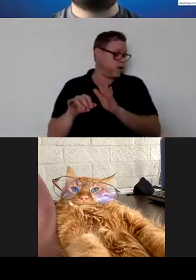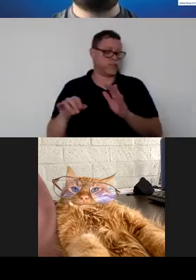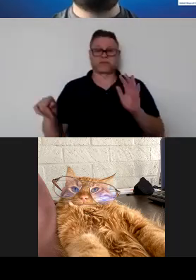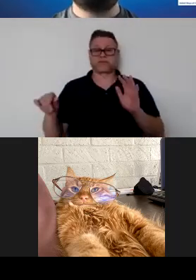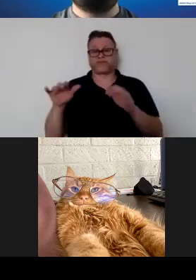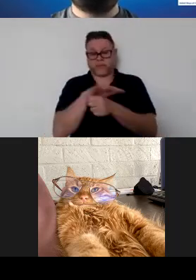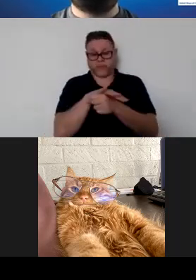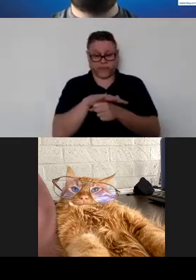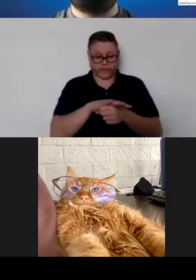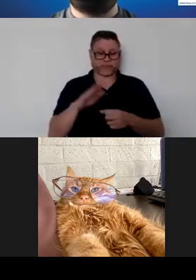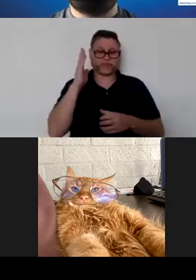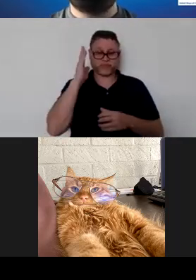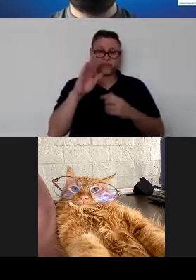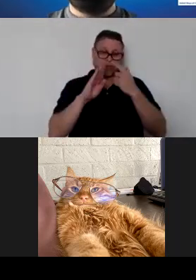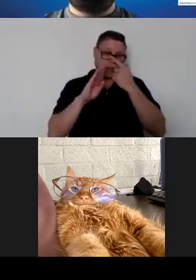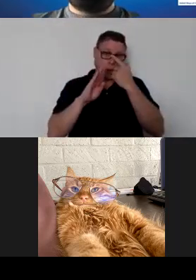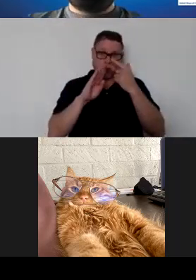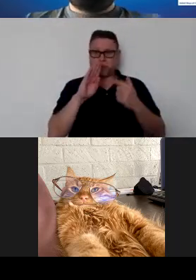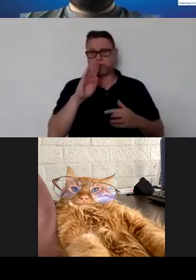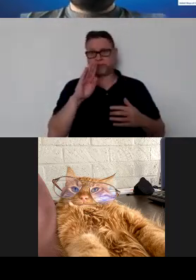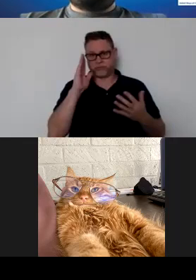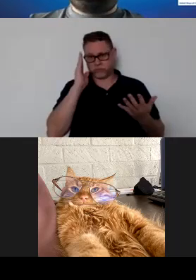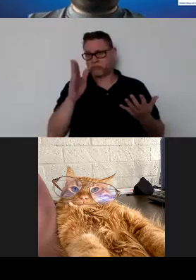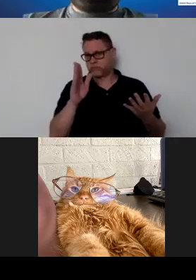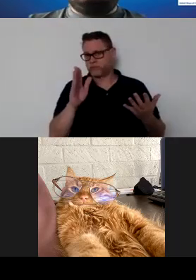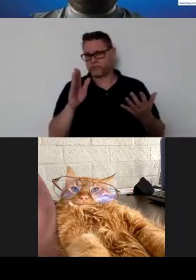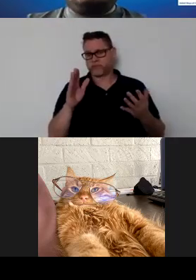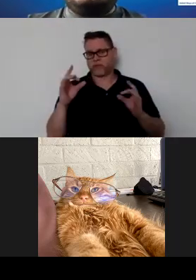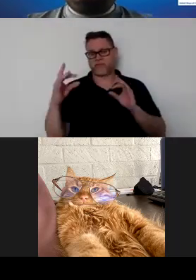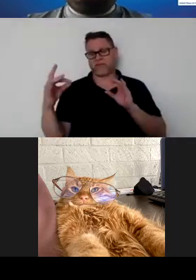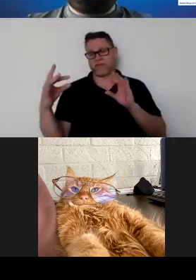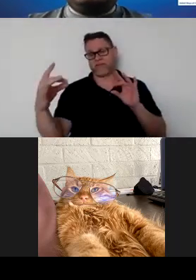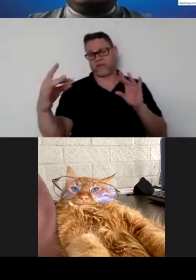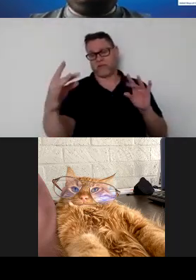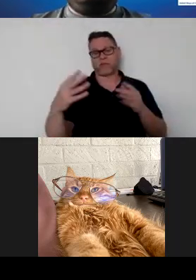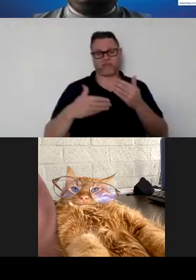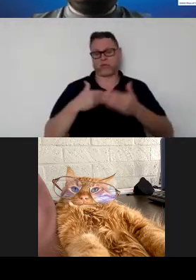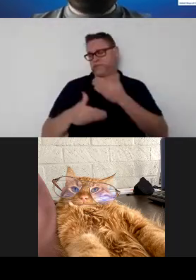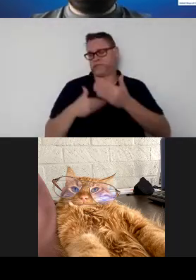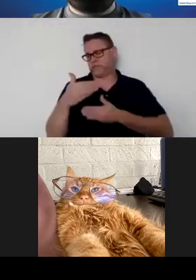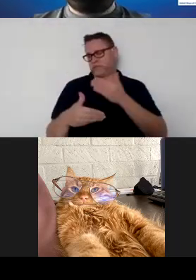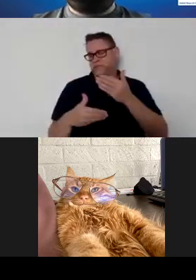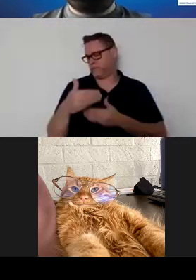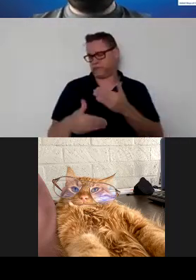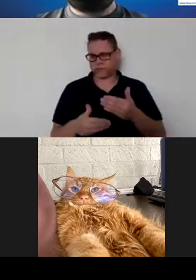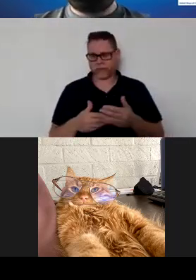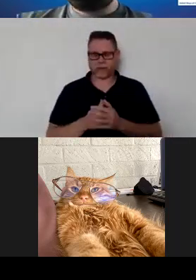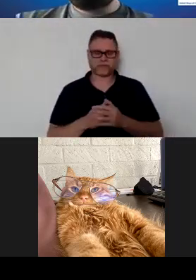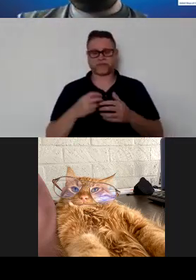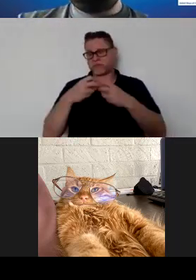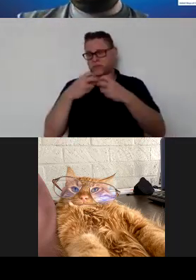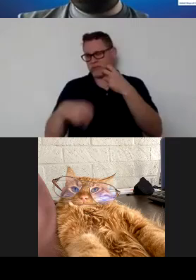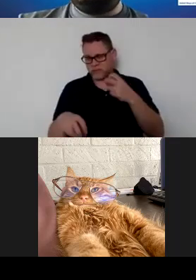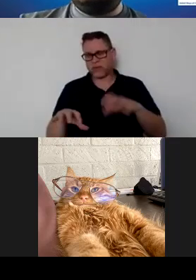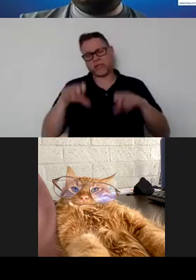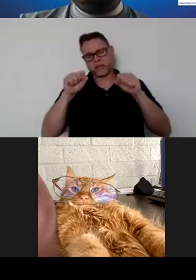I think it's going to be a very feedback driven process. It's going to be difficult because it'll